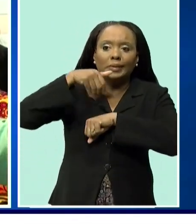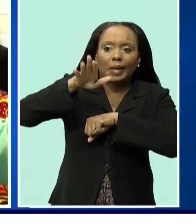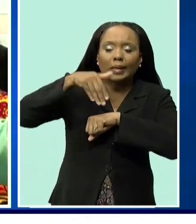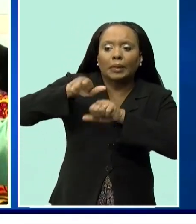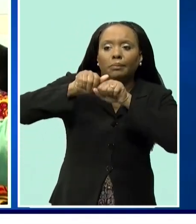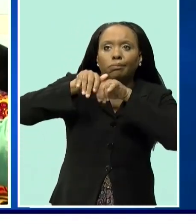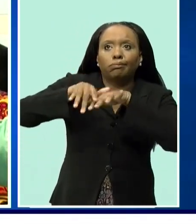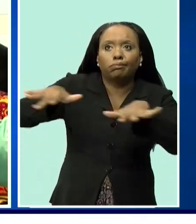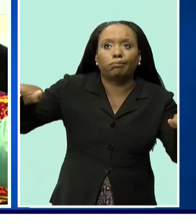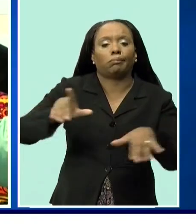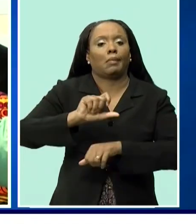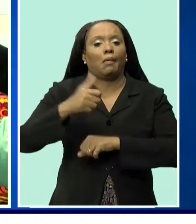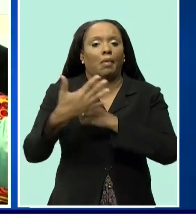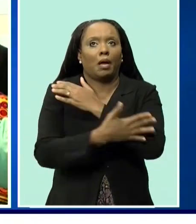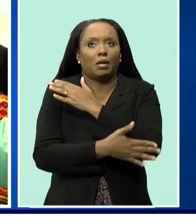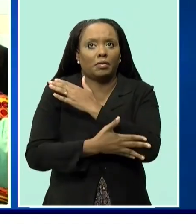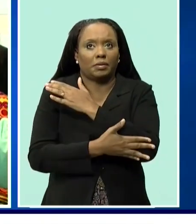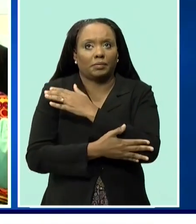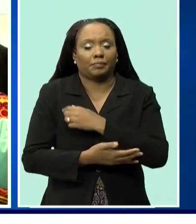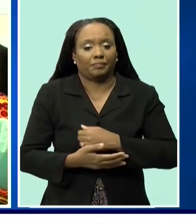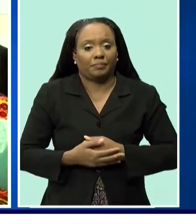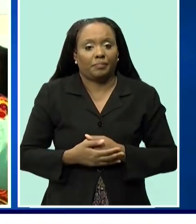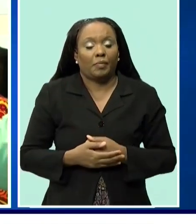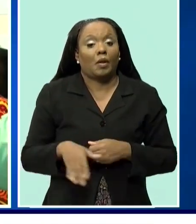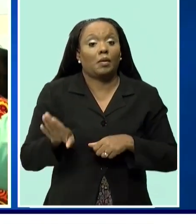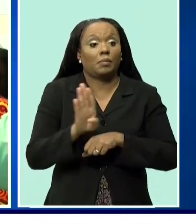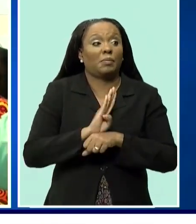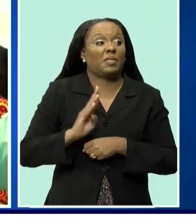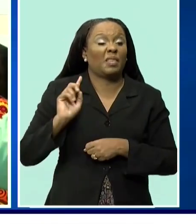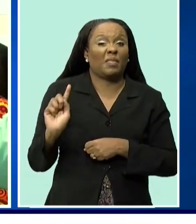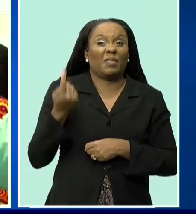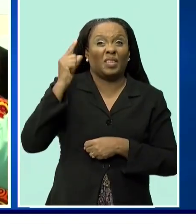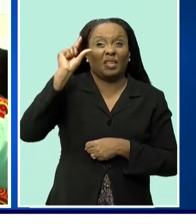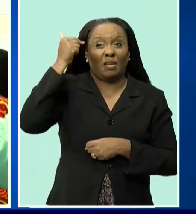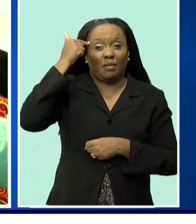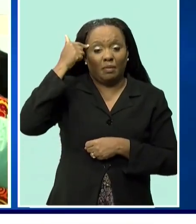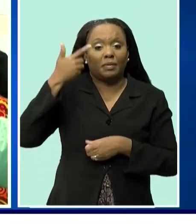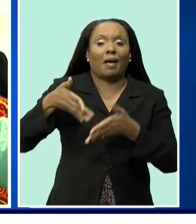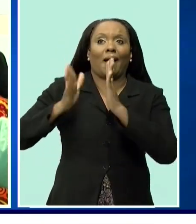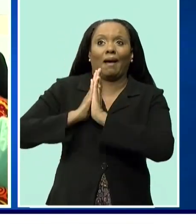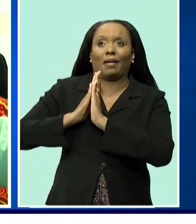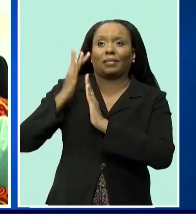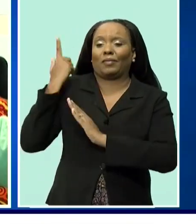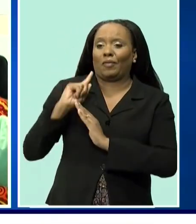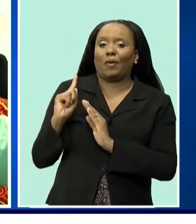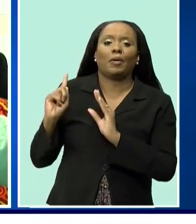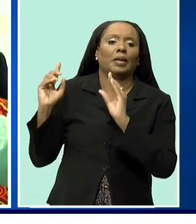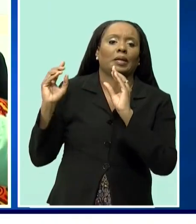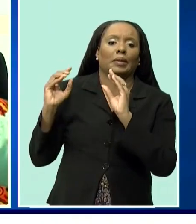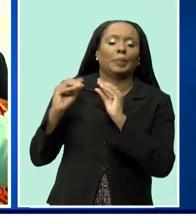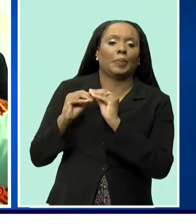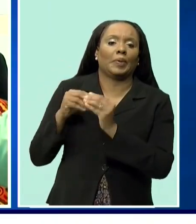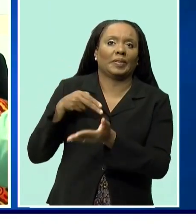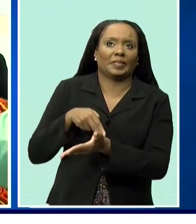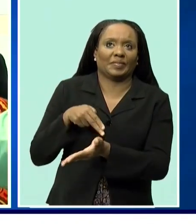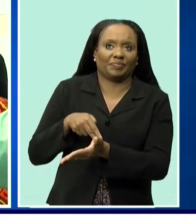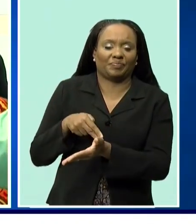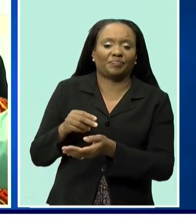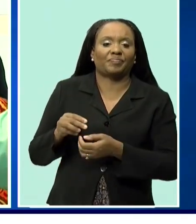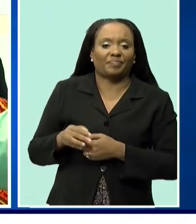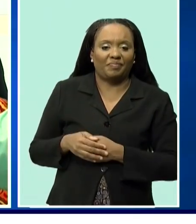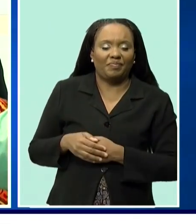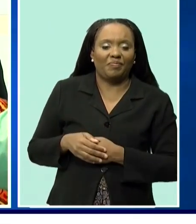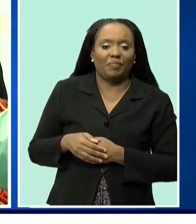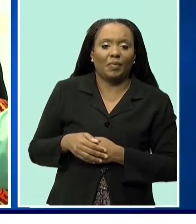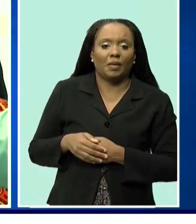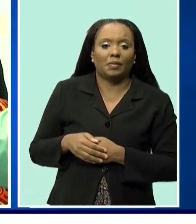of policy, to send nurses abroad. And the first country to receive